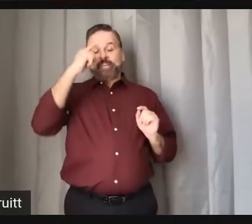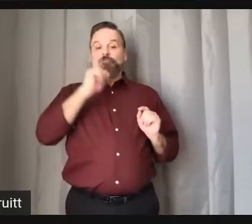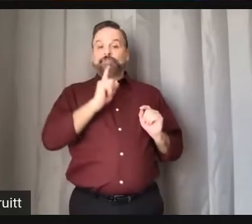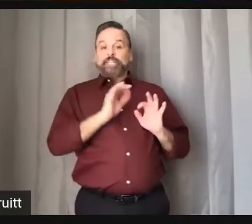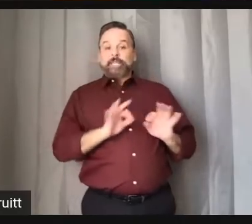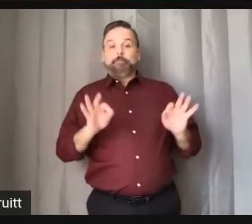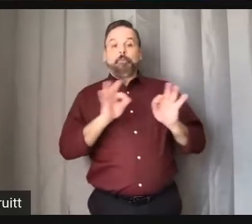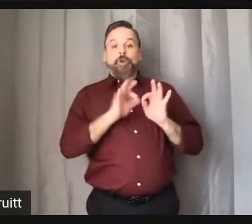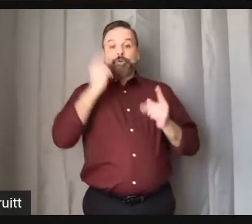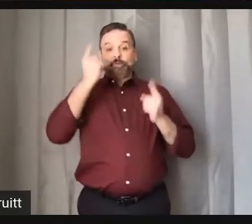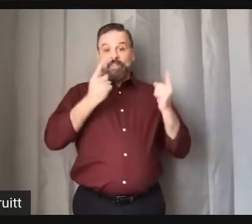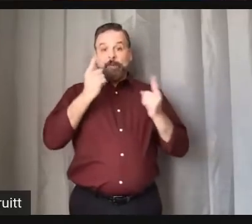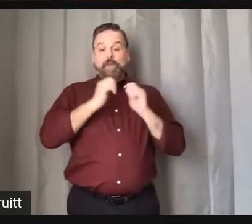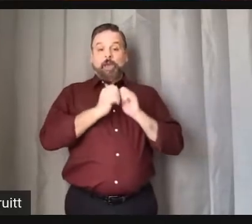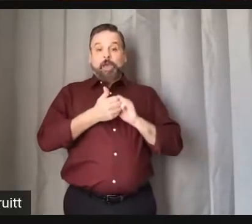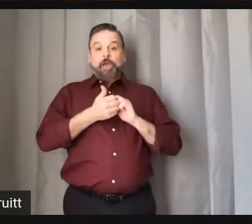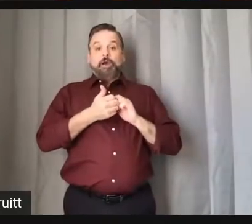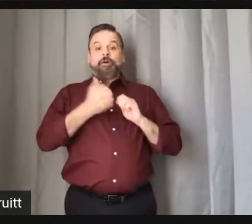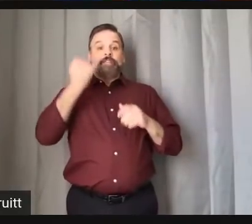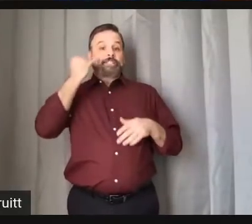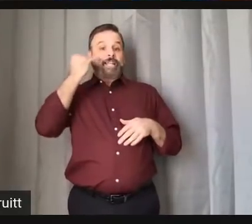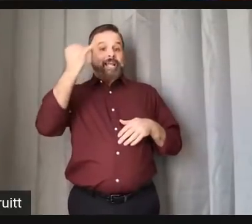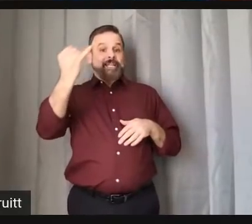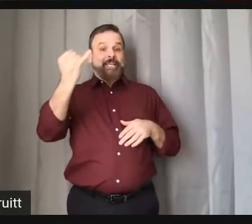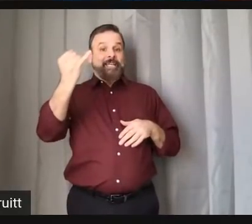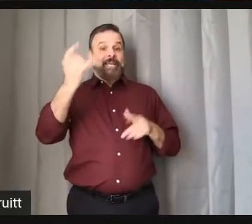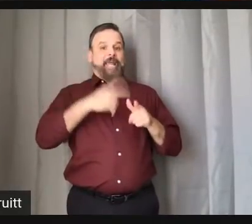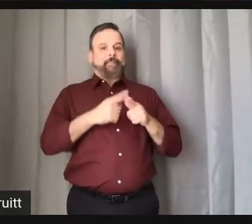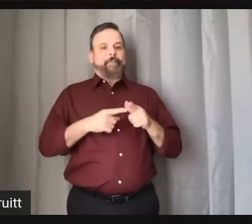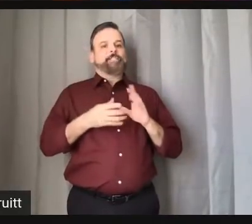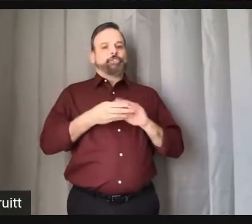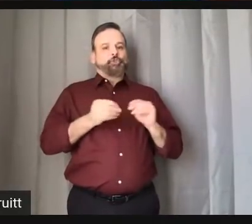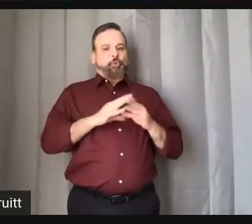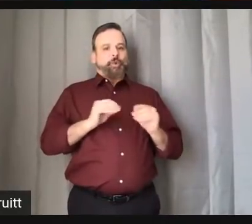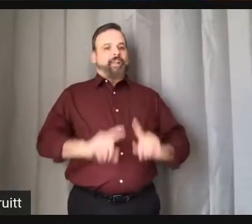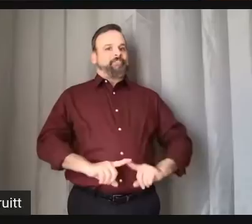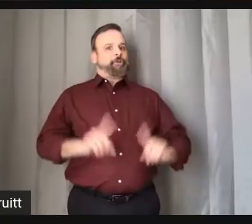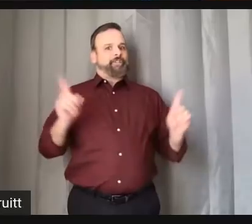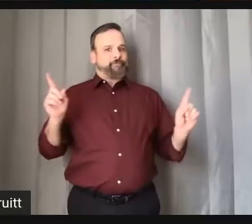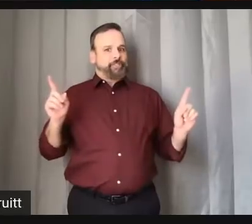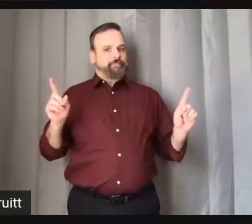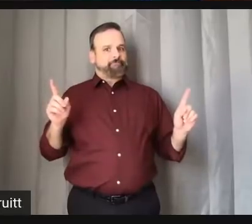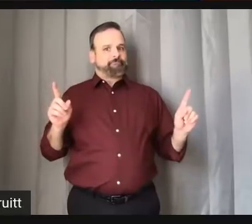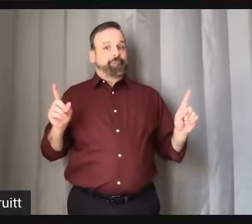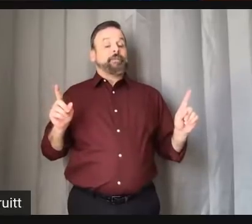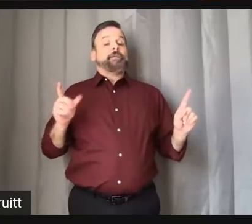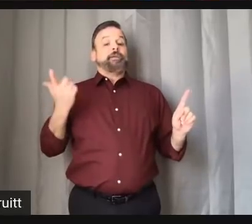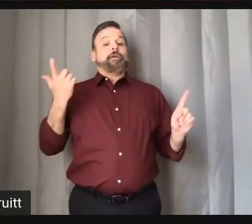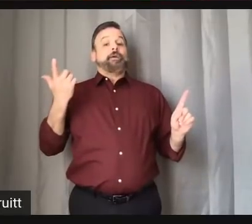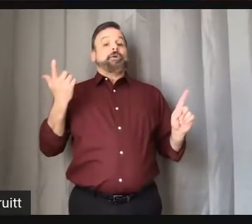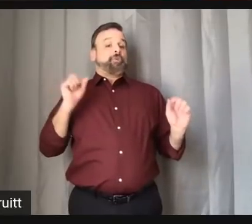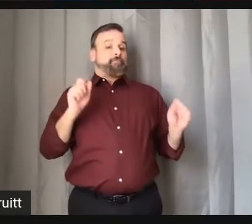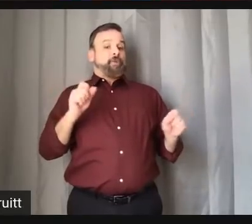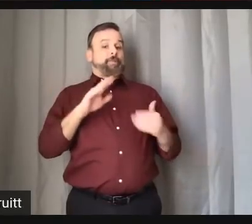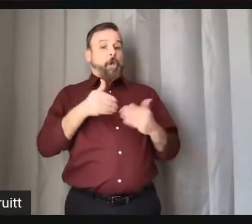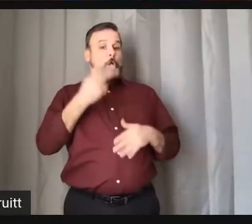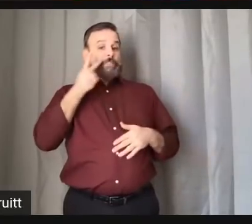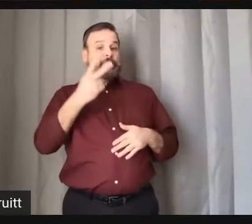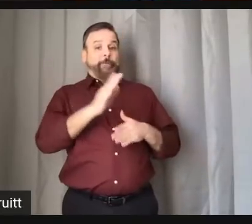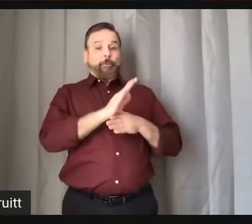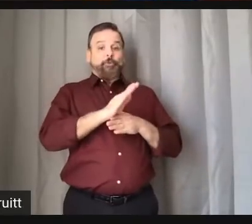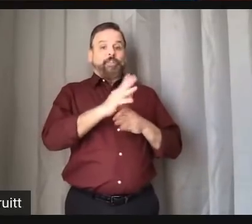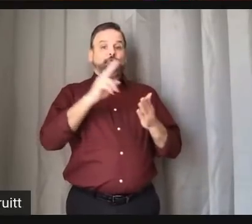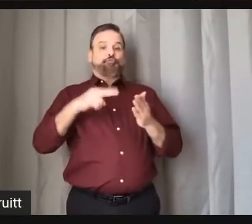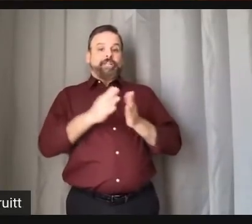important to think about how there's an idea and then there's a story, and they're different things. And we probably all had the experience of seeing a movie or reading a book